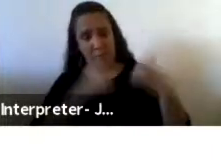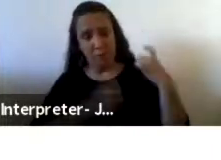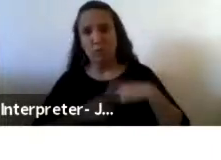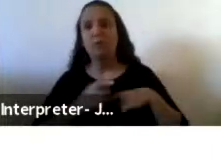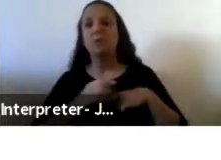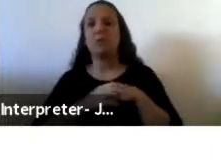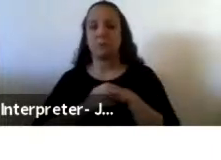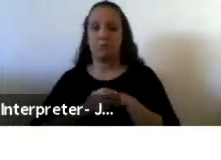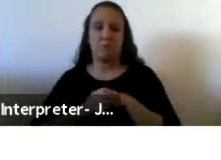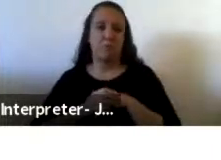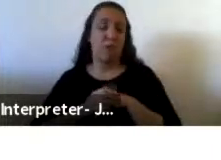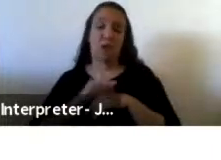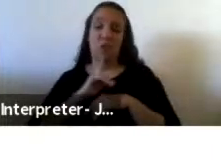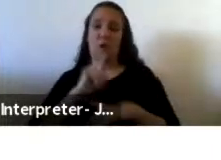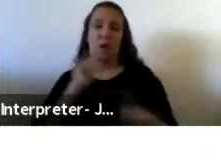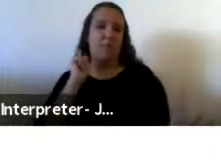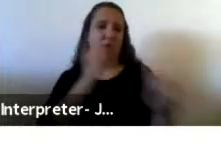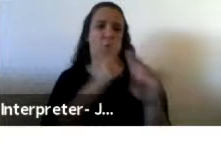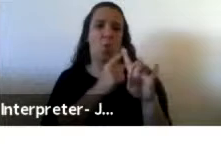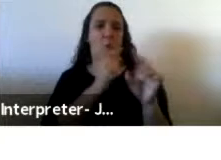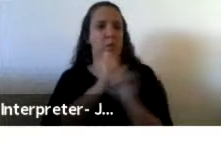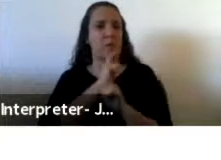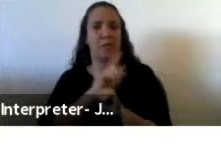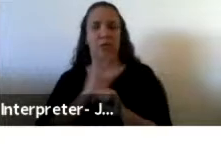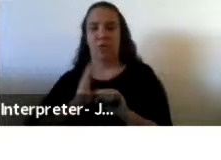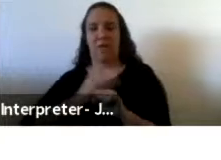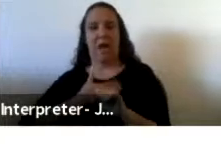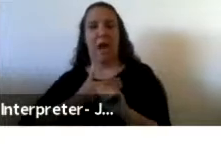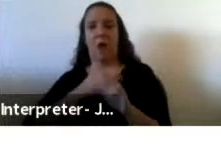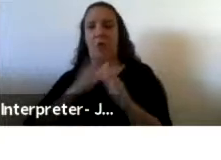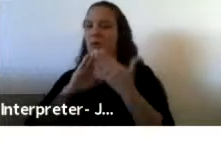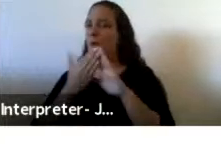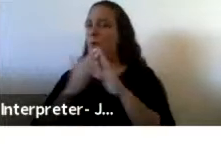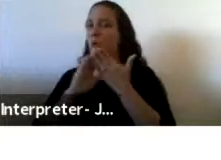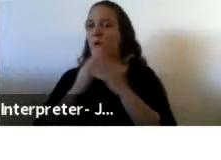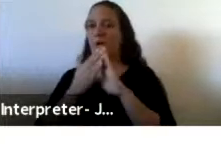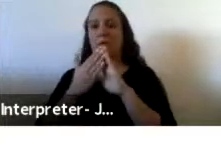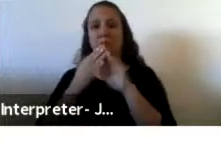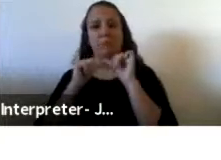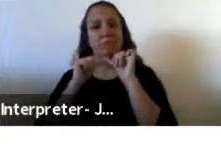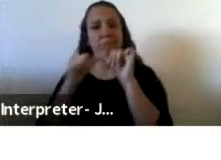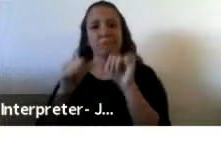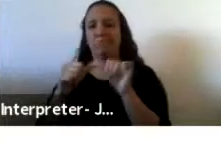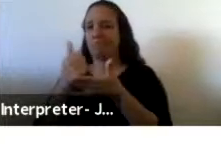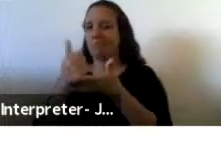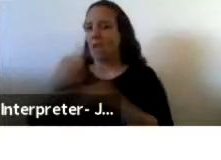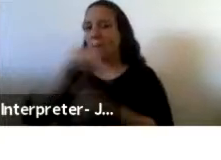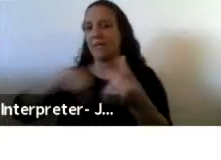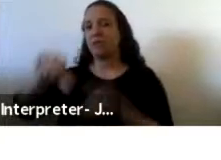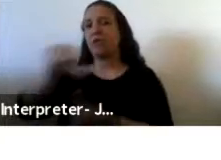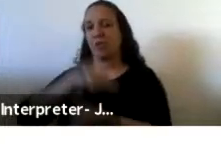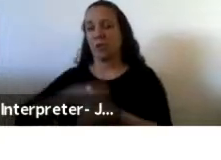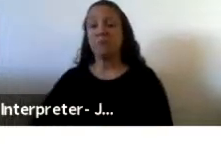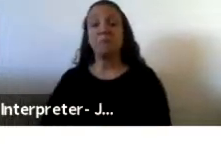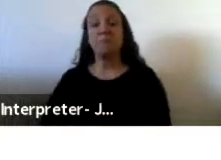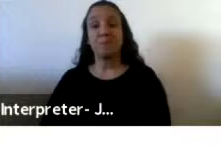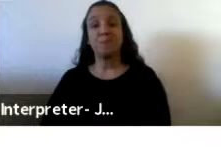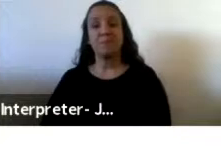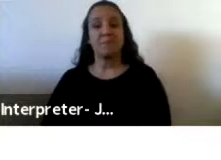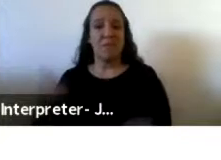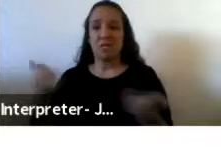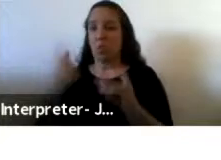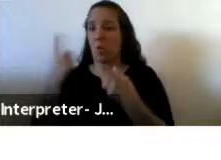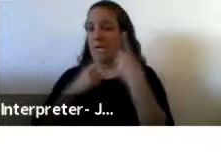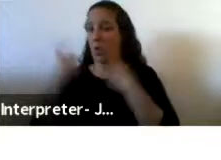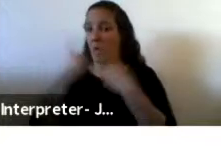is making sure that we actually continue as a community moving forward and how we can help. So if you have any questions, feel free. I don't